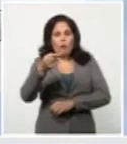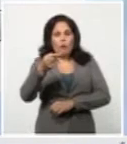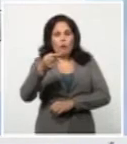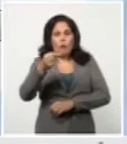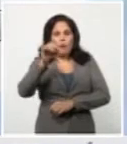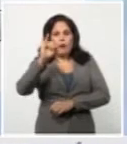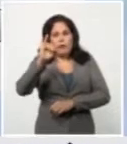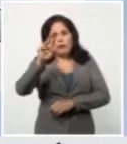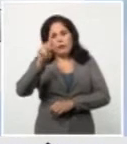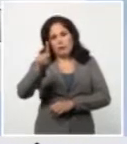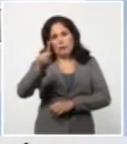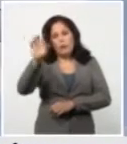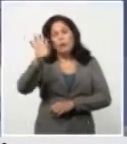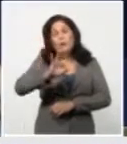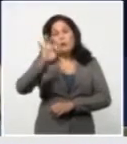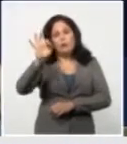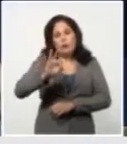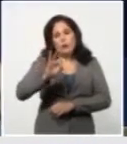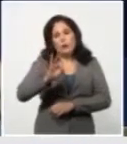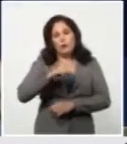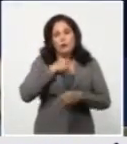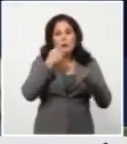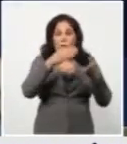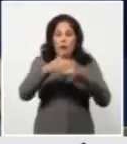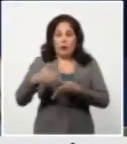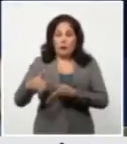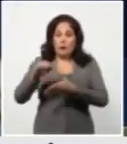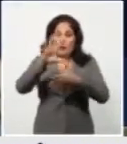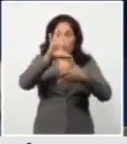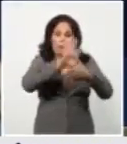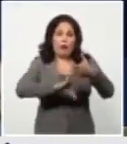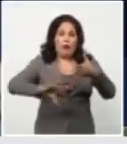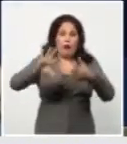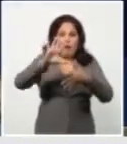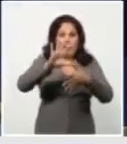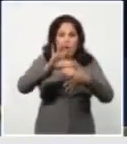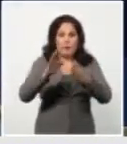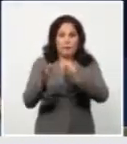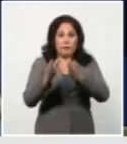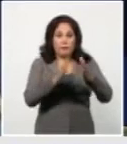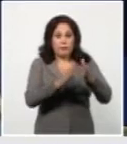gives a lethality for the region of the Americas of